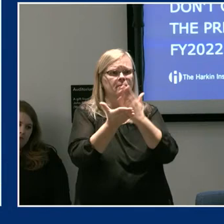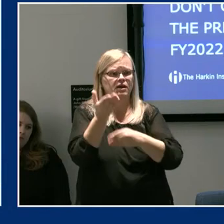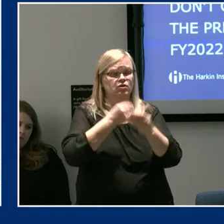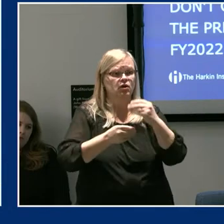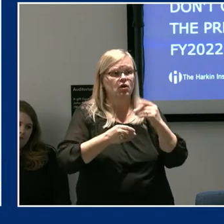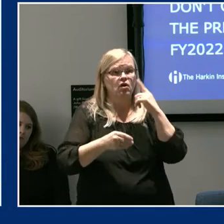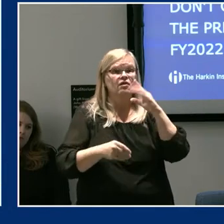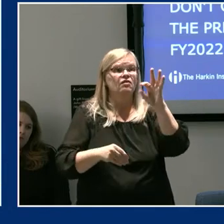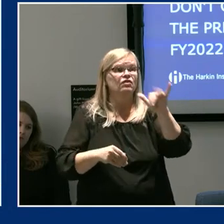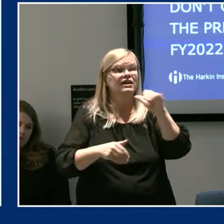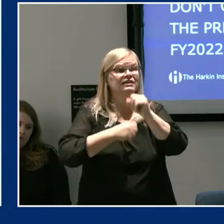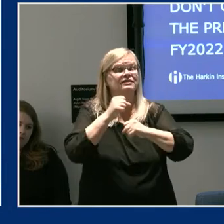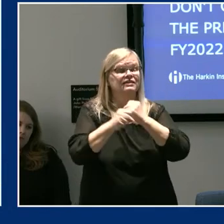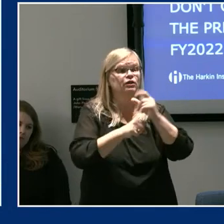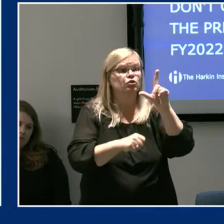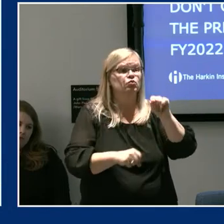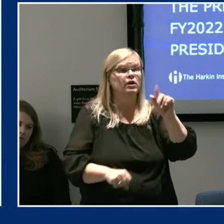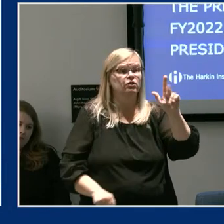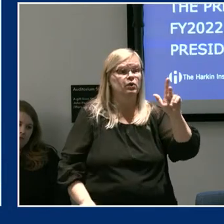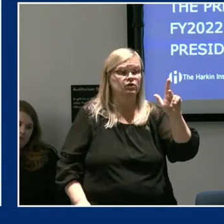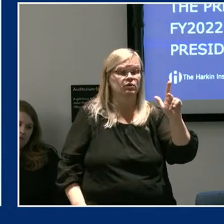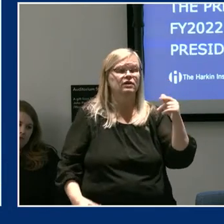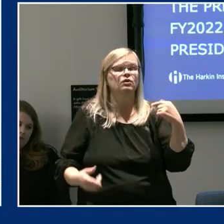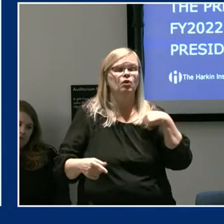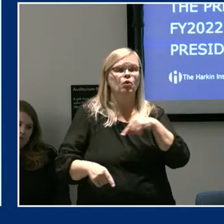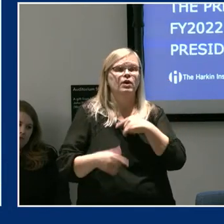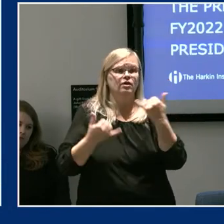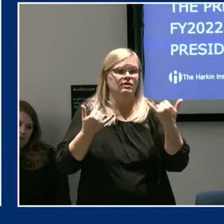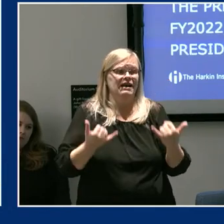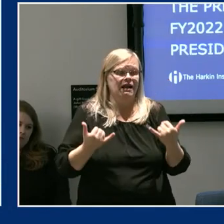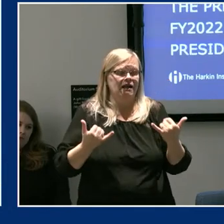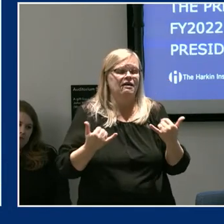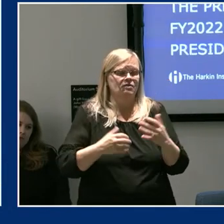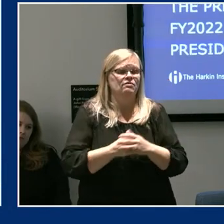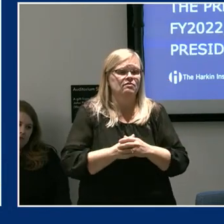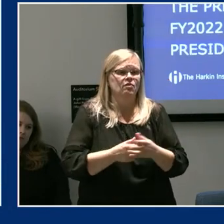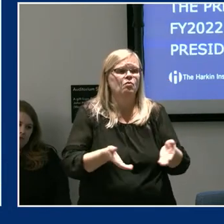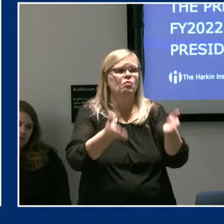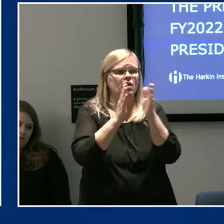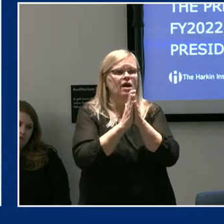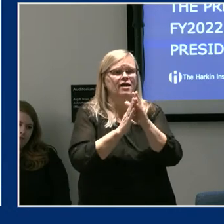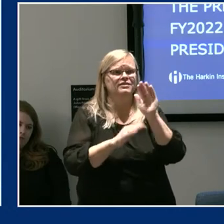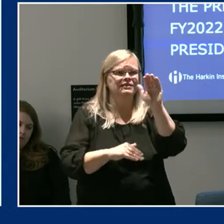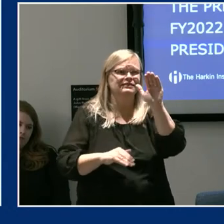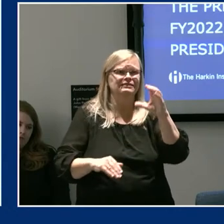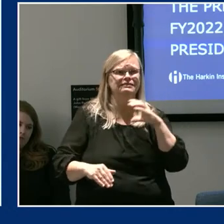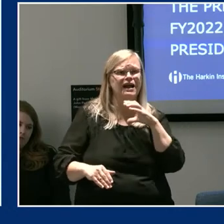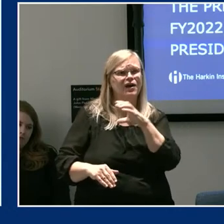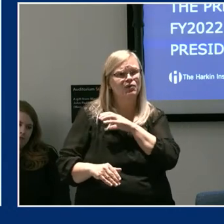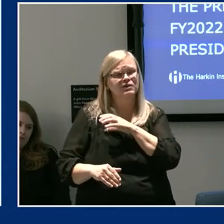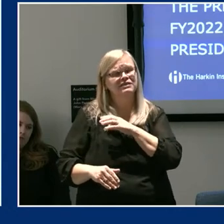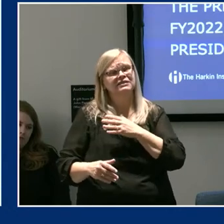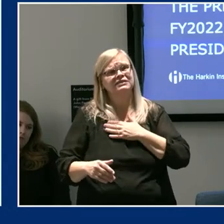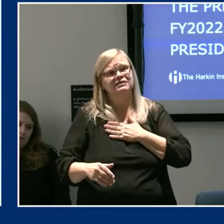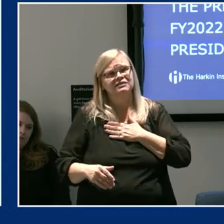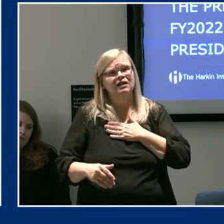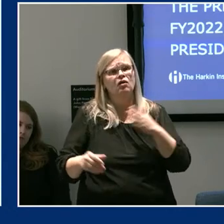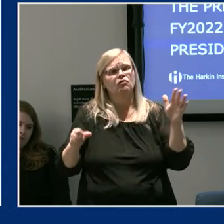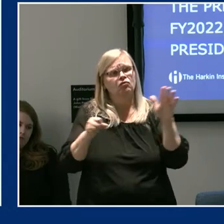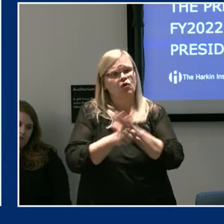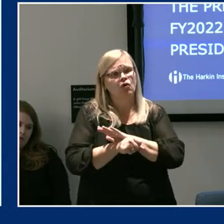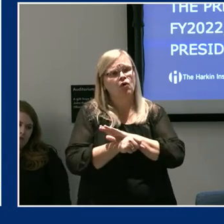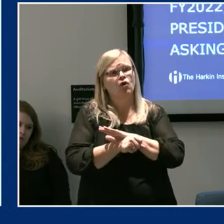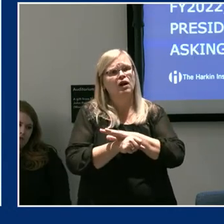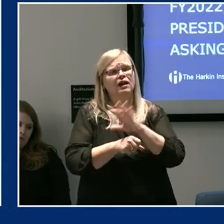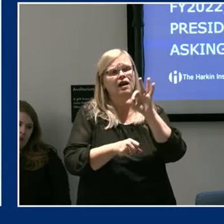FY 2023, we are asking Congress to fully fund